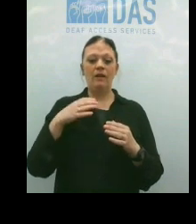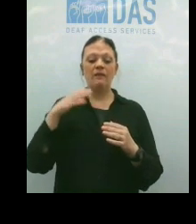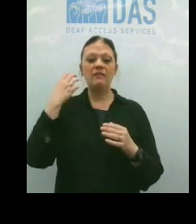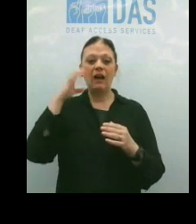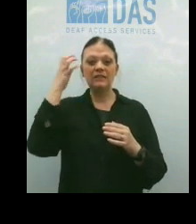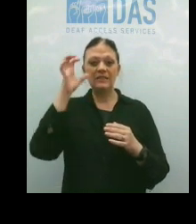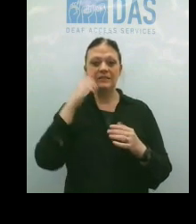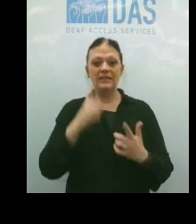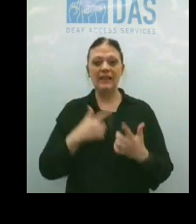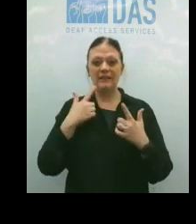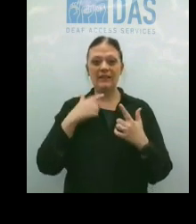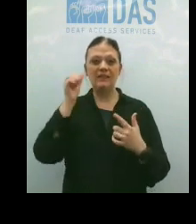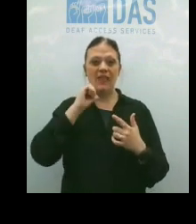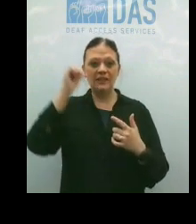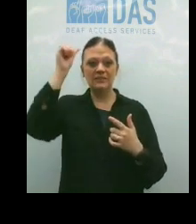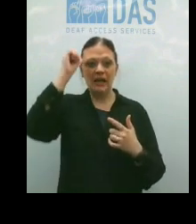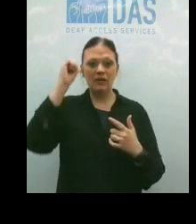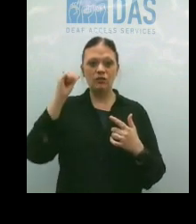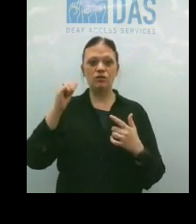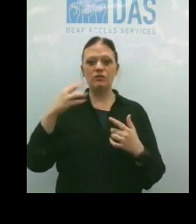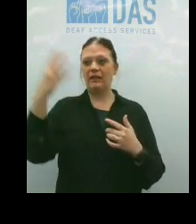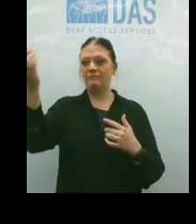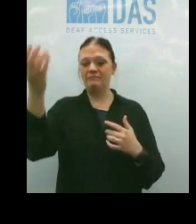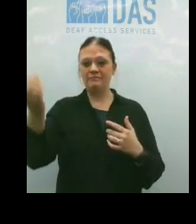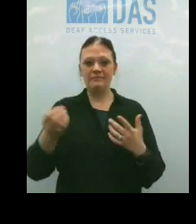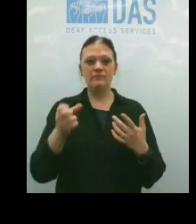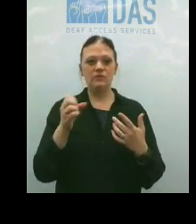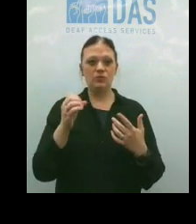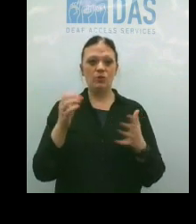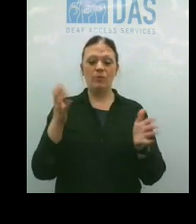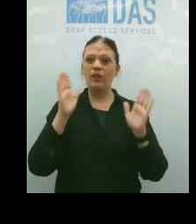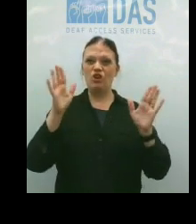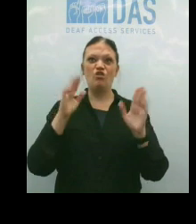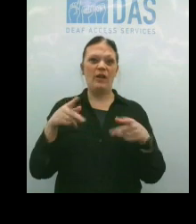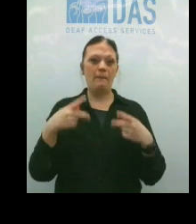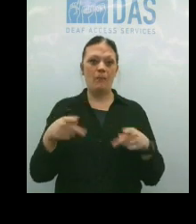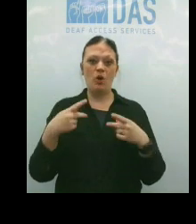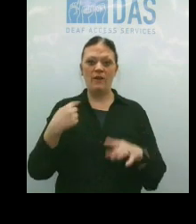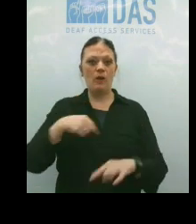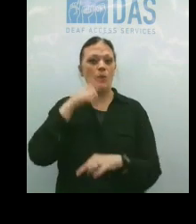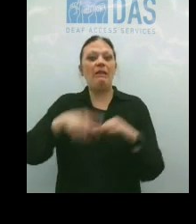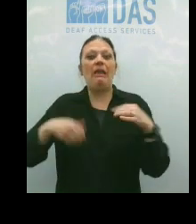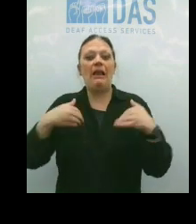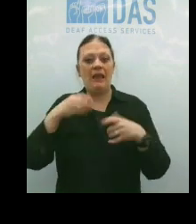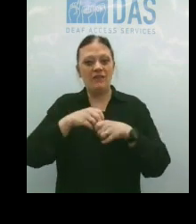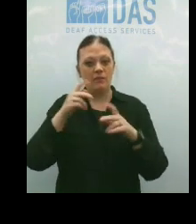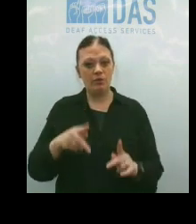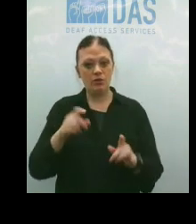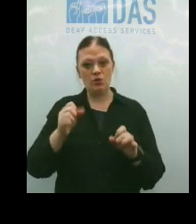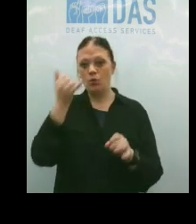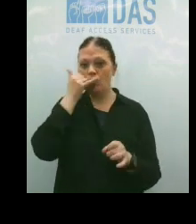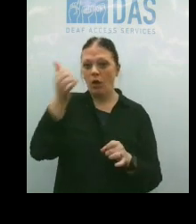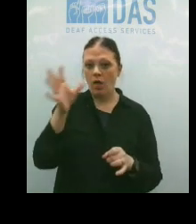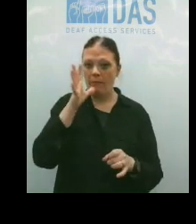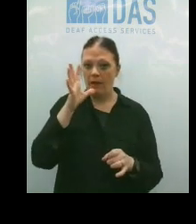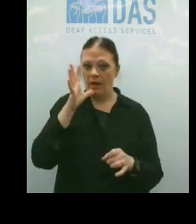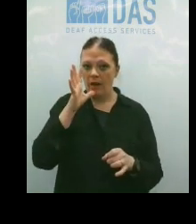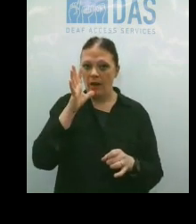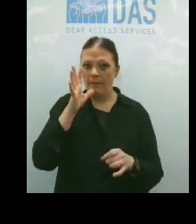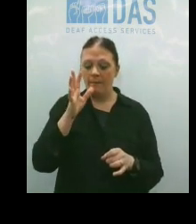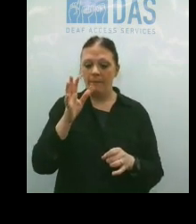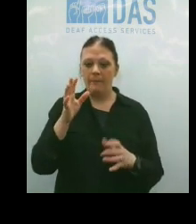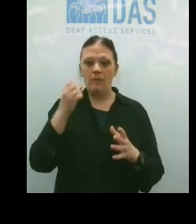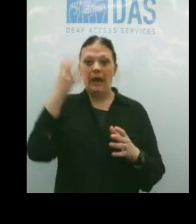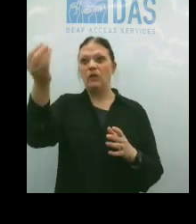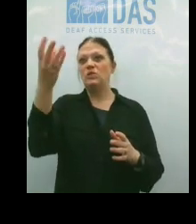out of town, aunts and uncles. So it'll be a great party that we otherwise wouldn't be able to have in person. So again, you can call your mom, you